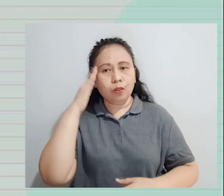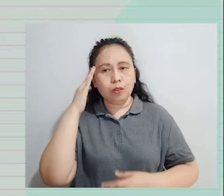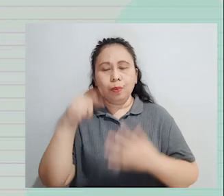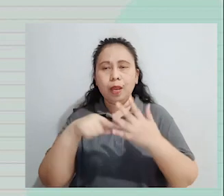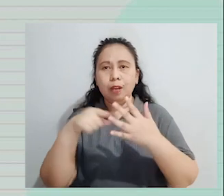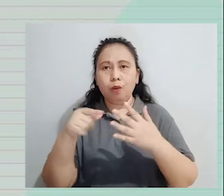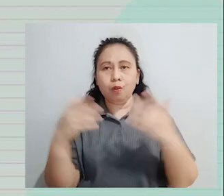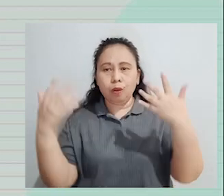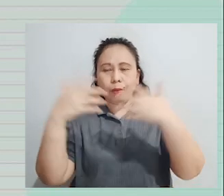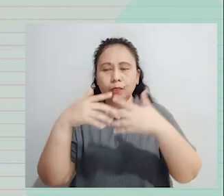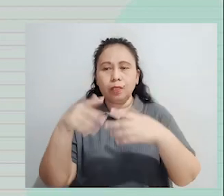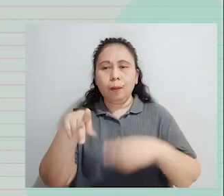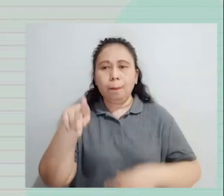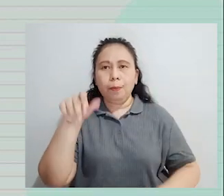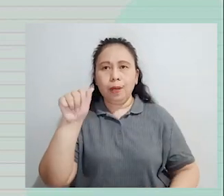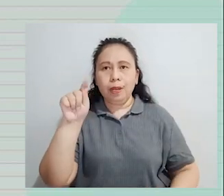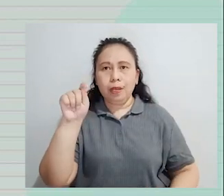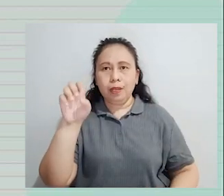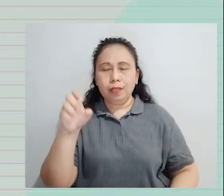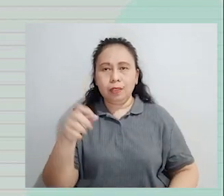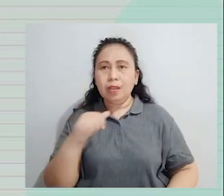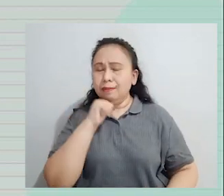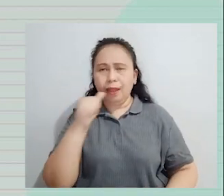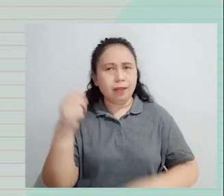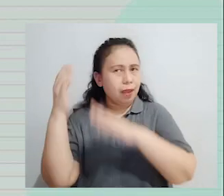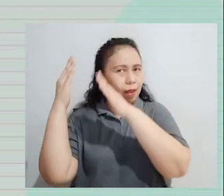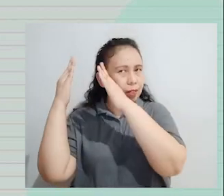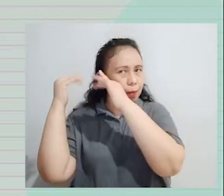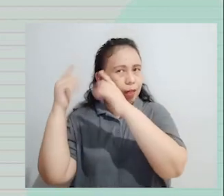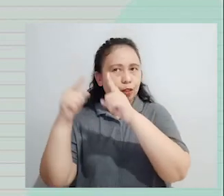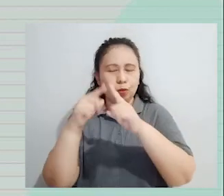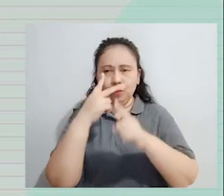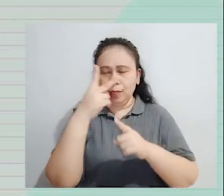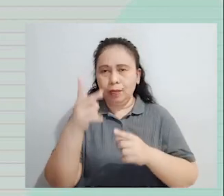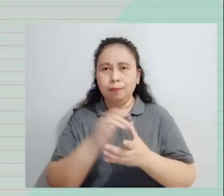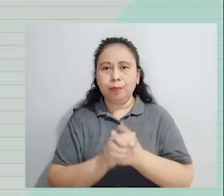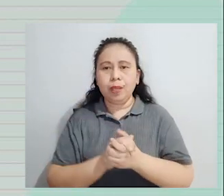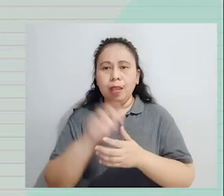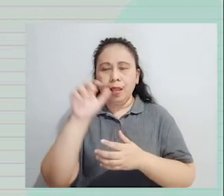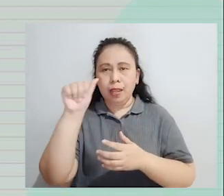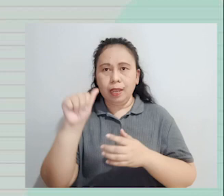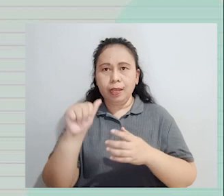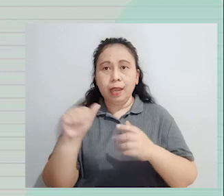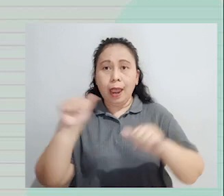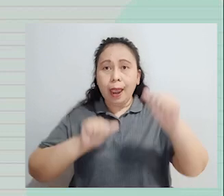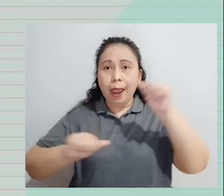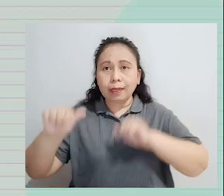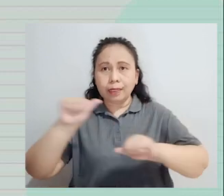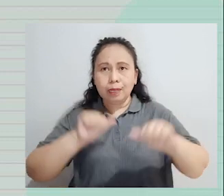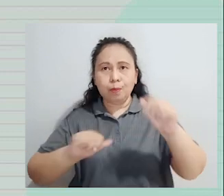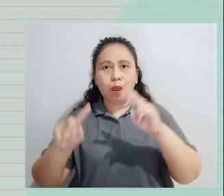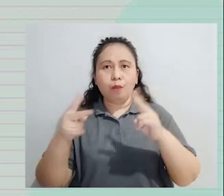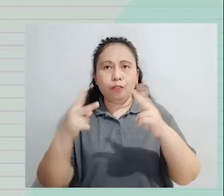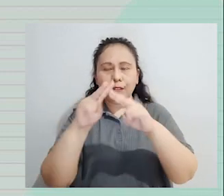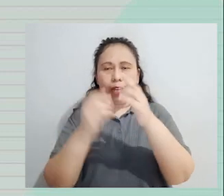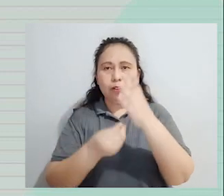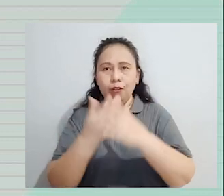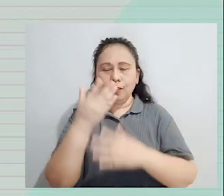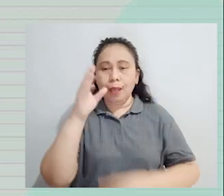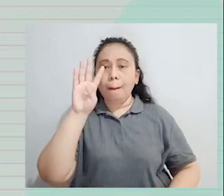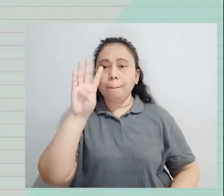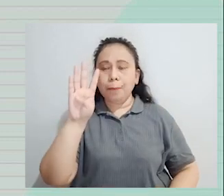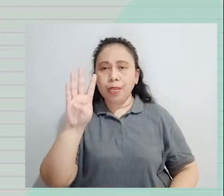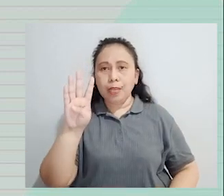which of this should you not to expect to see? A. Active volcanoes.